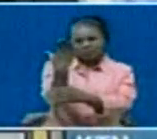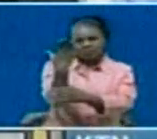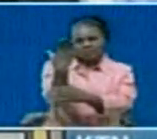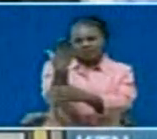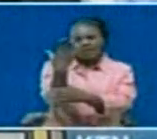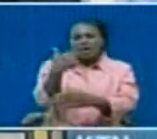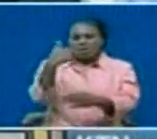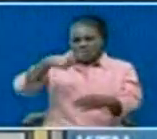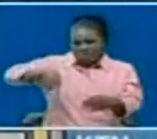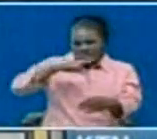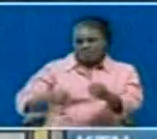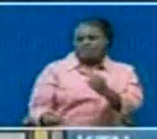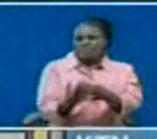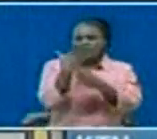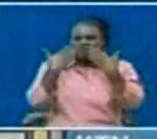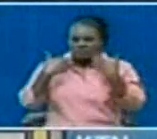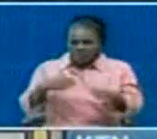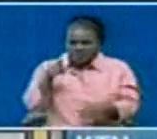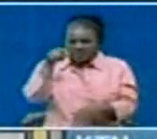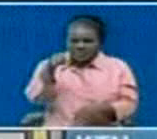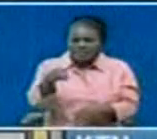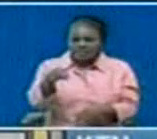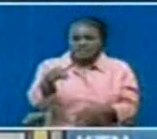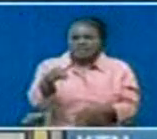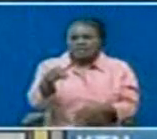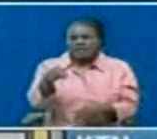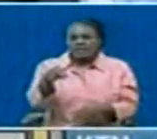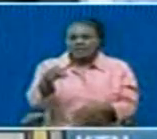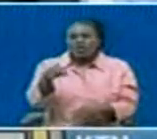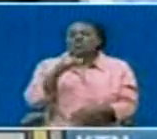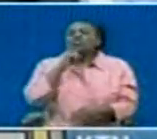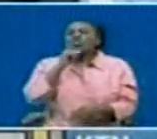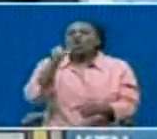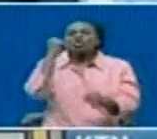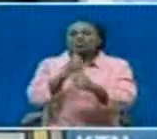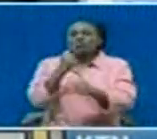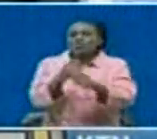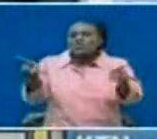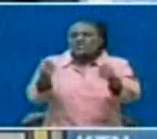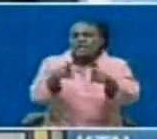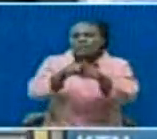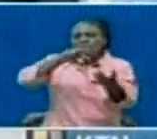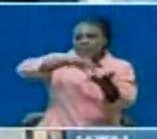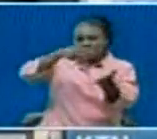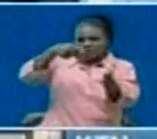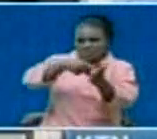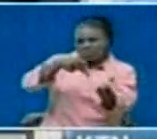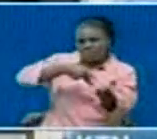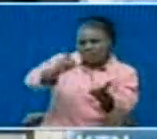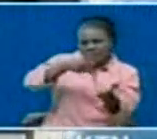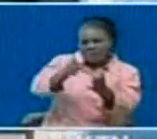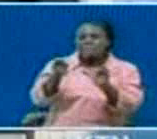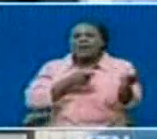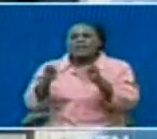We have established that this alienation was not done in accordance with the principles underpinning land